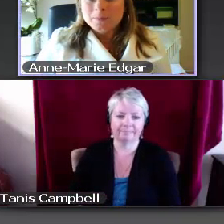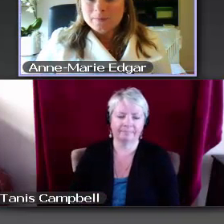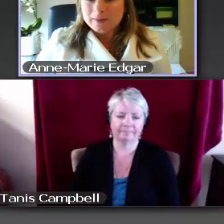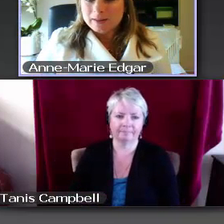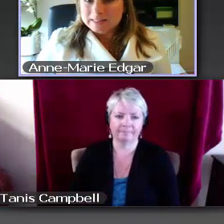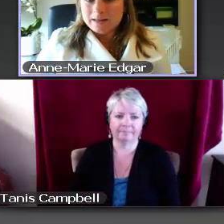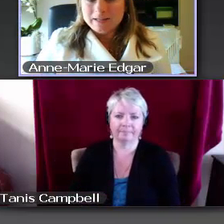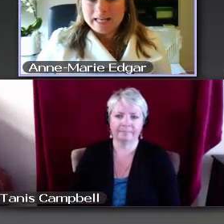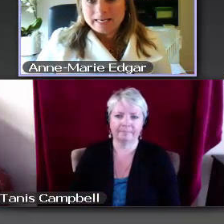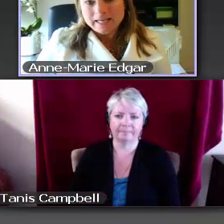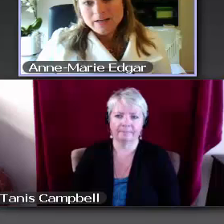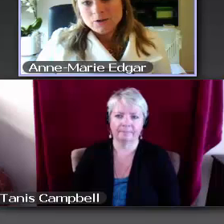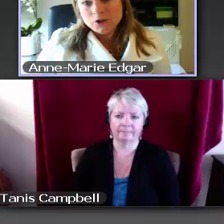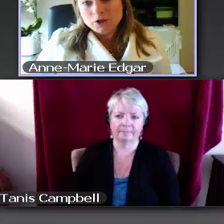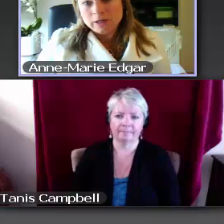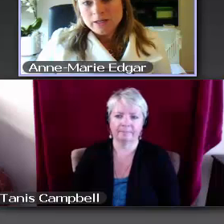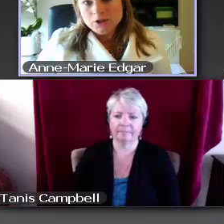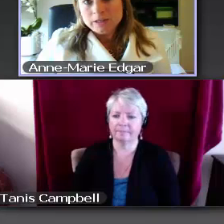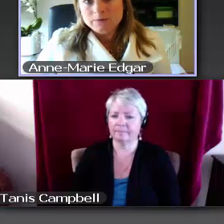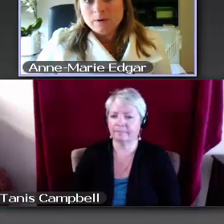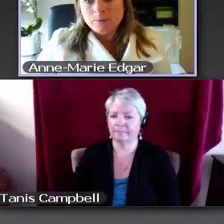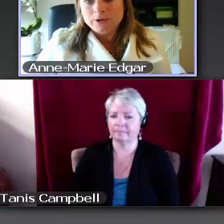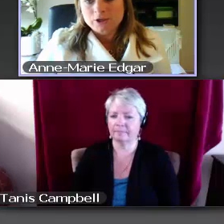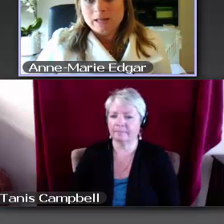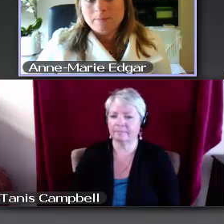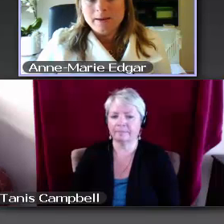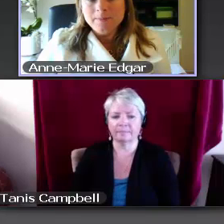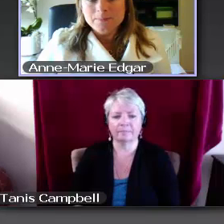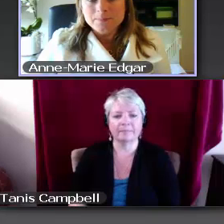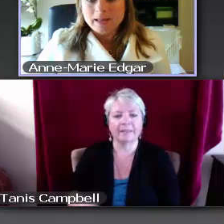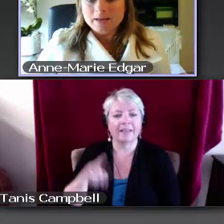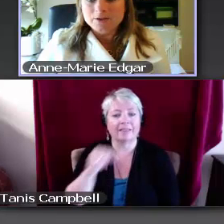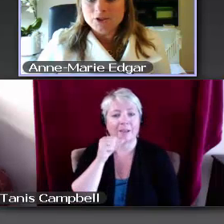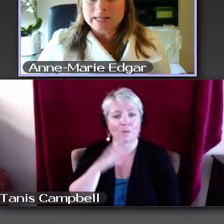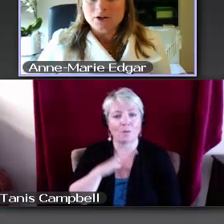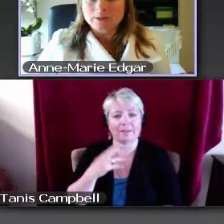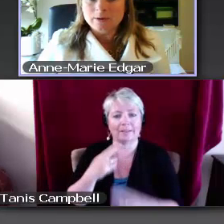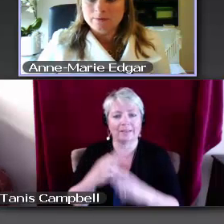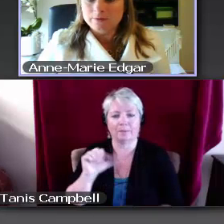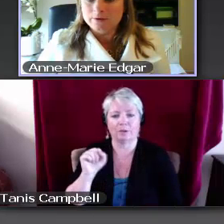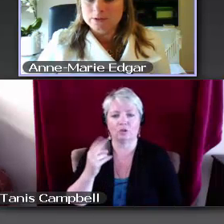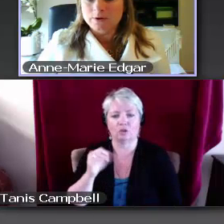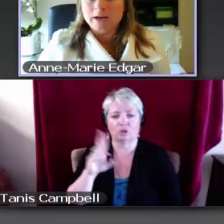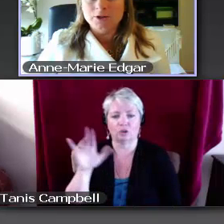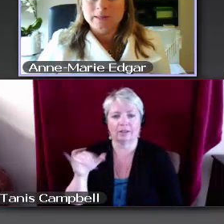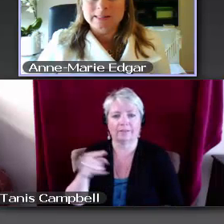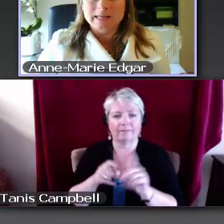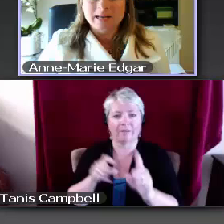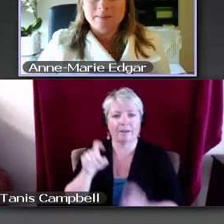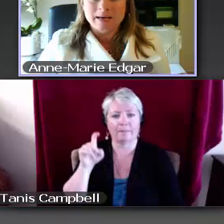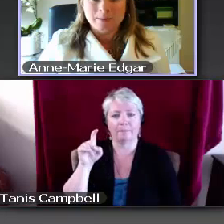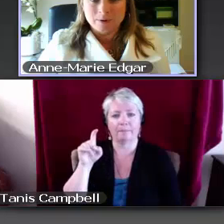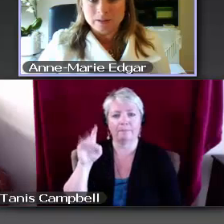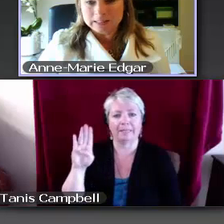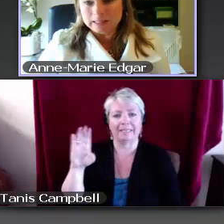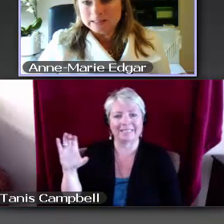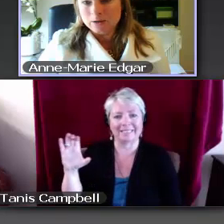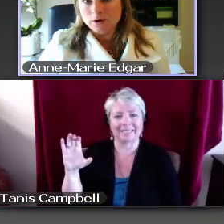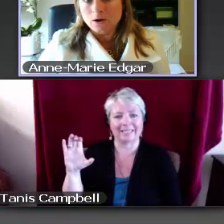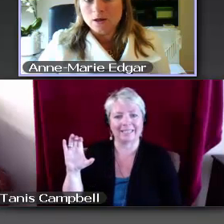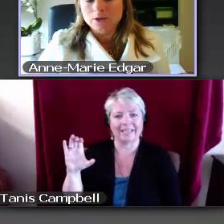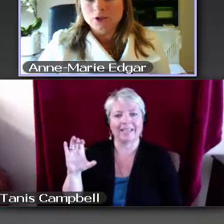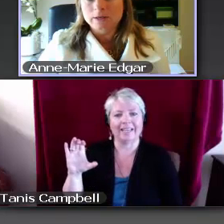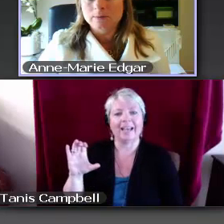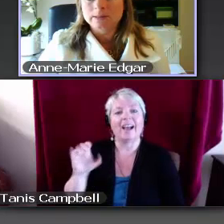Now, this lovely lady is Shirley. She's from British Columbia, and she was actually one of the first graduates that I met in person